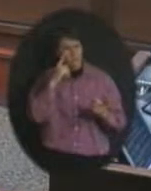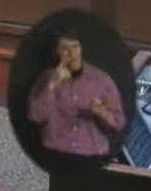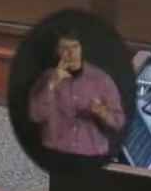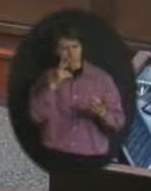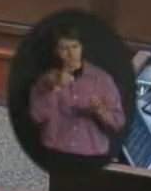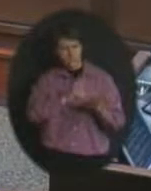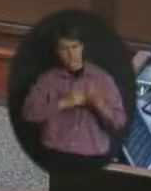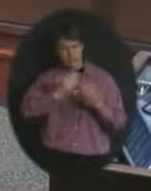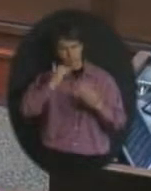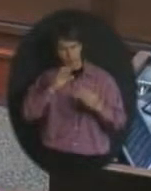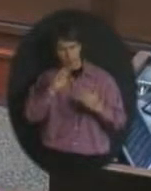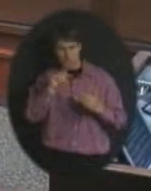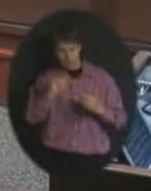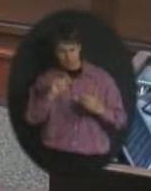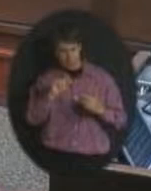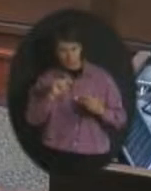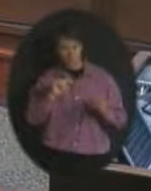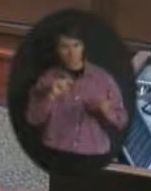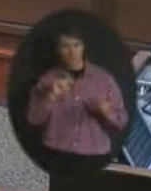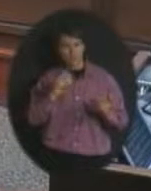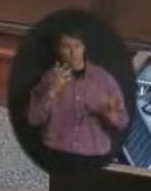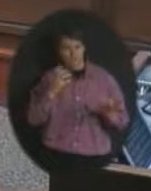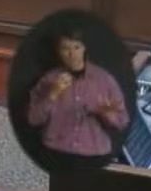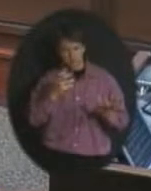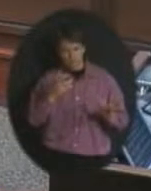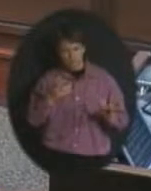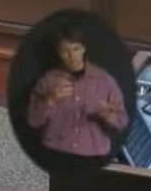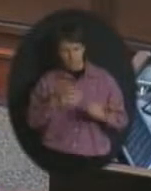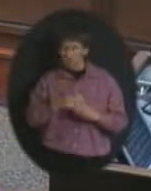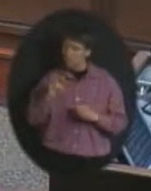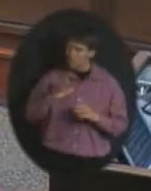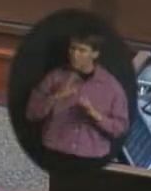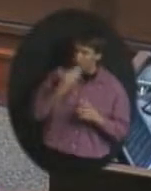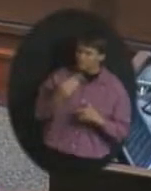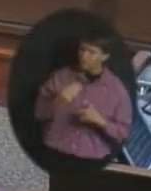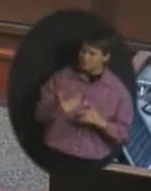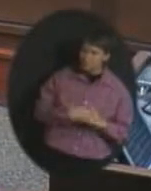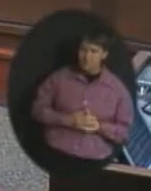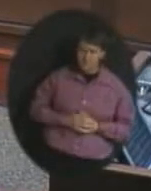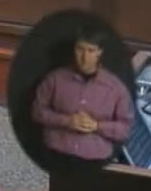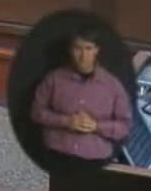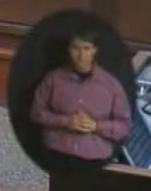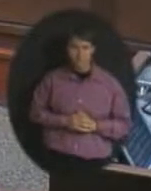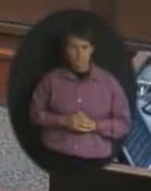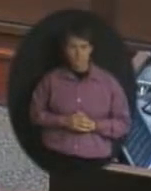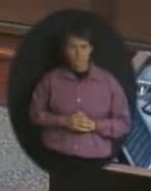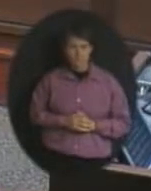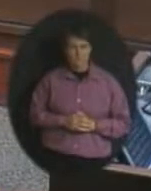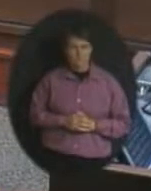October. So, okay. Okay, great. Thank you.